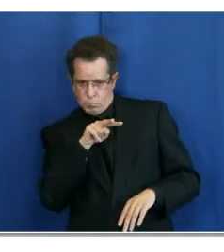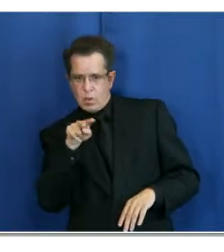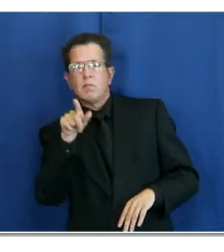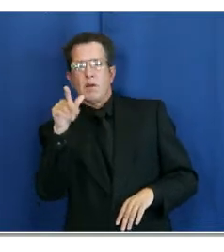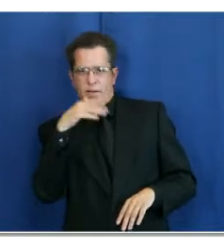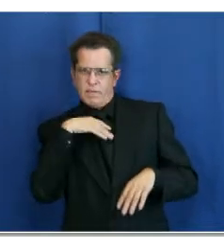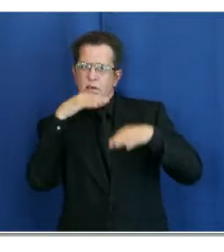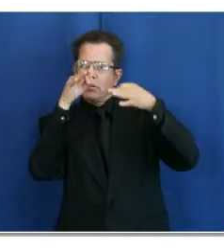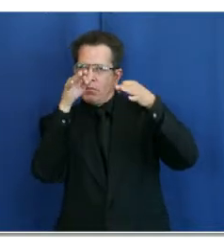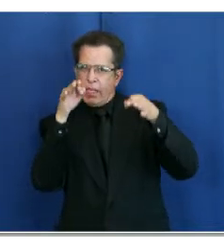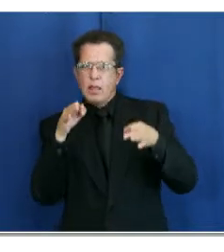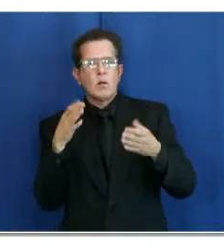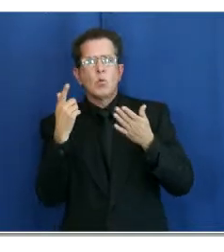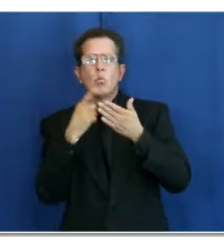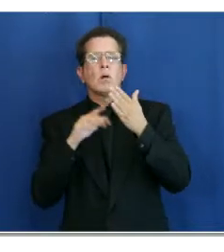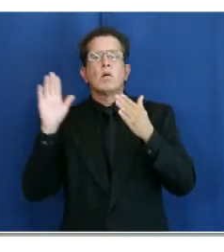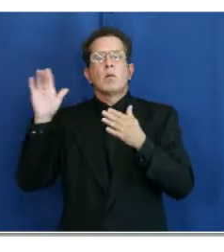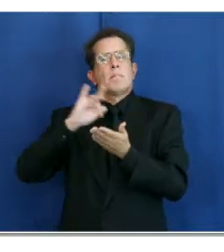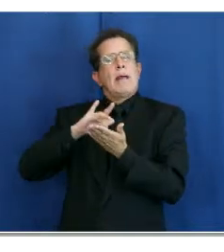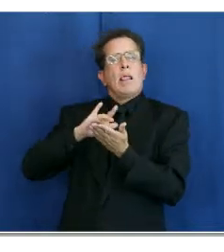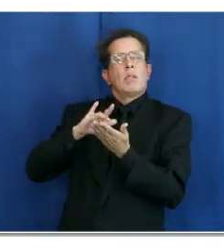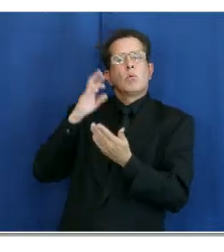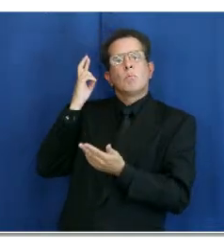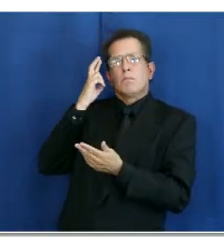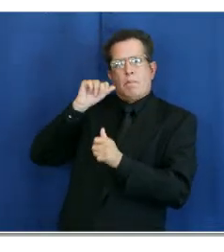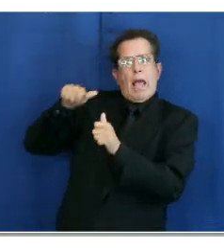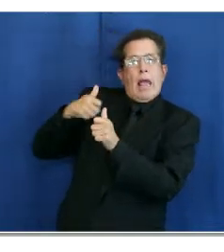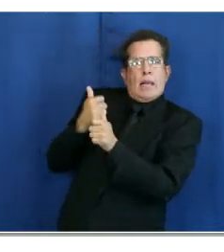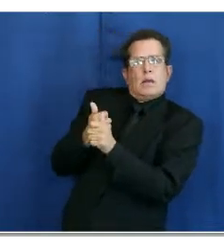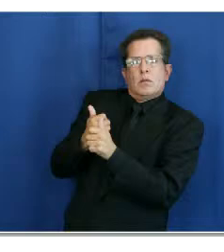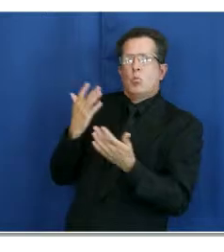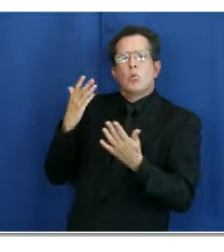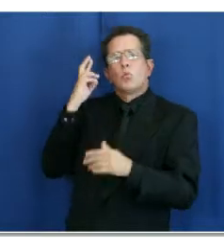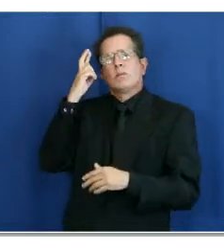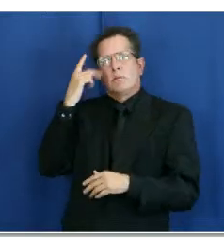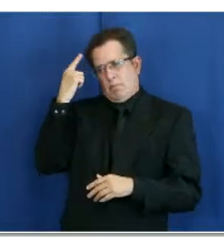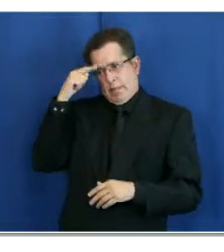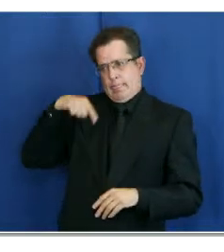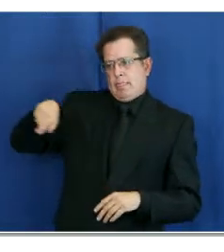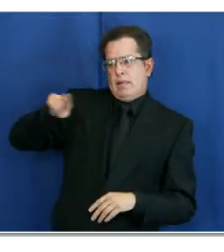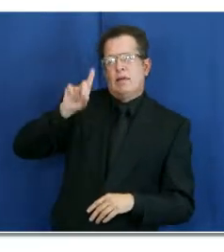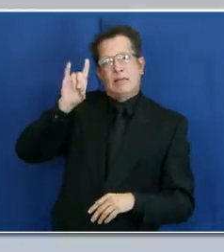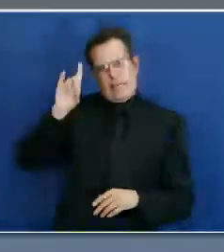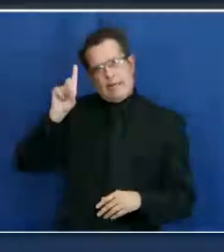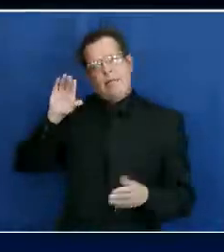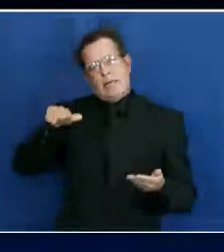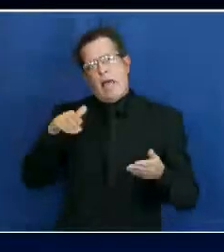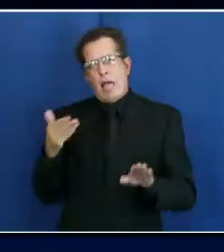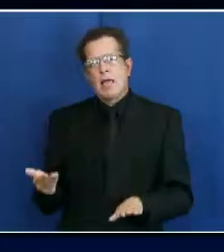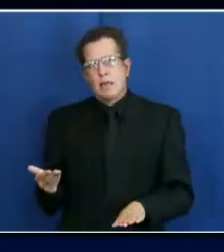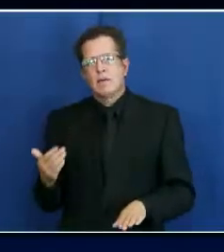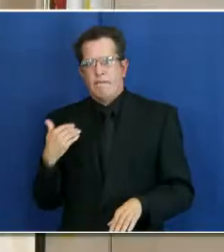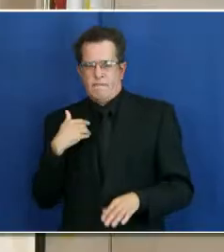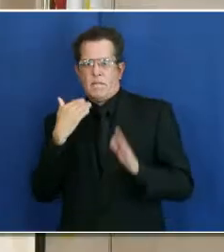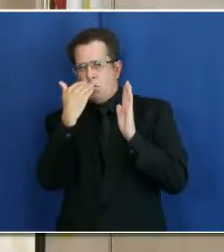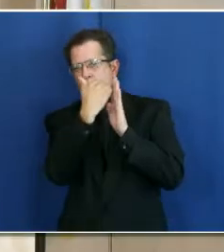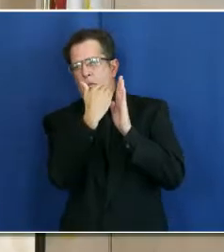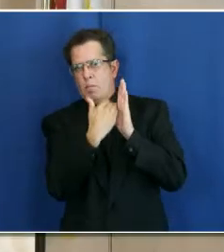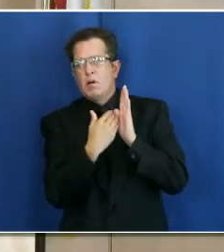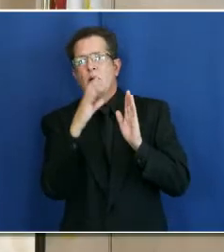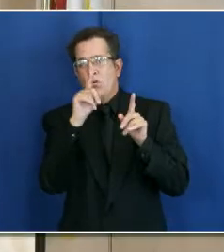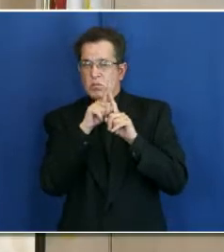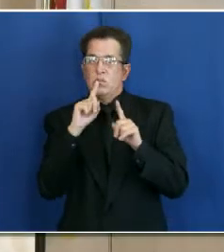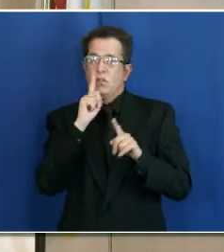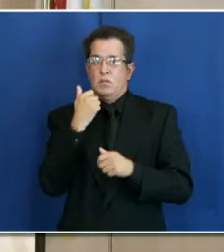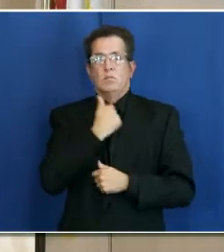of the types of underlying medical conditions for those who have died. And as always, our sincerest condolences and sympathies